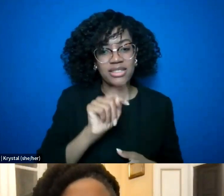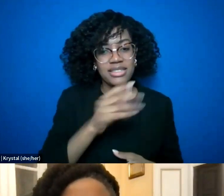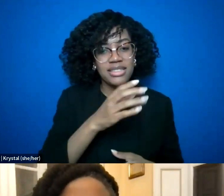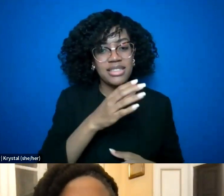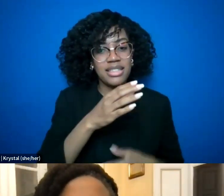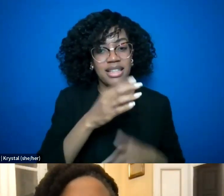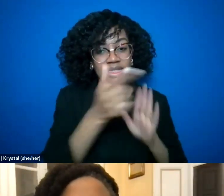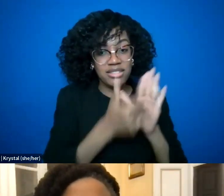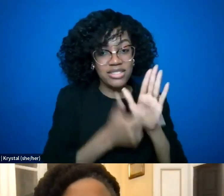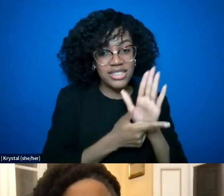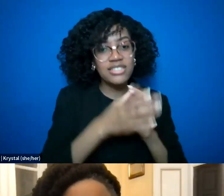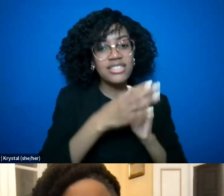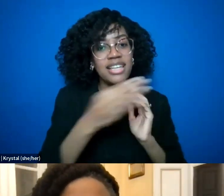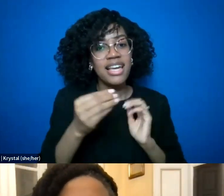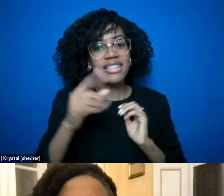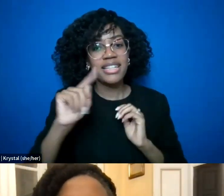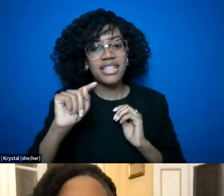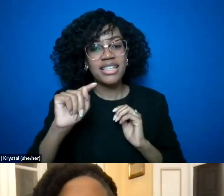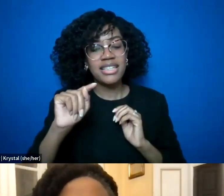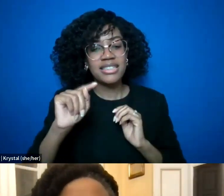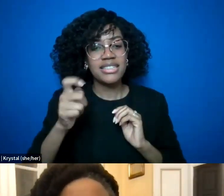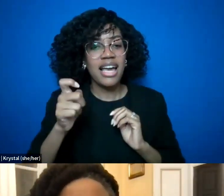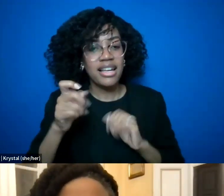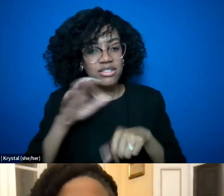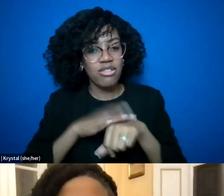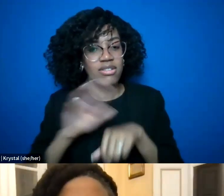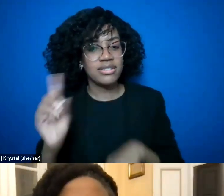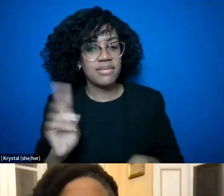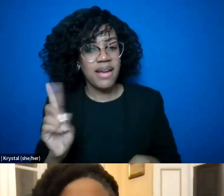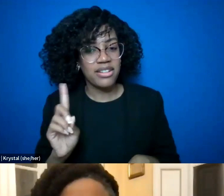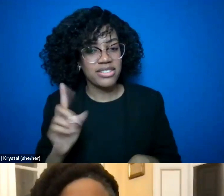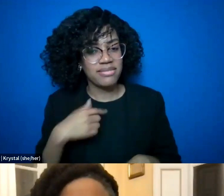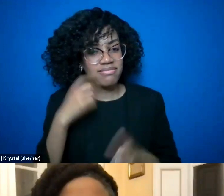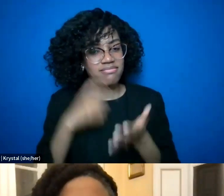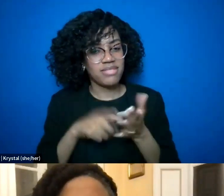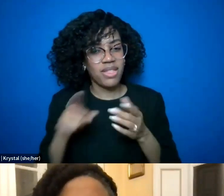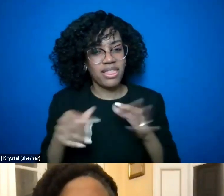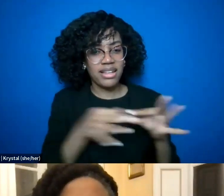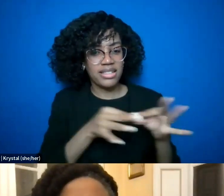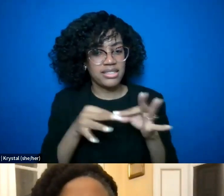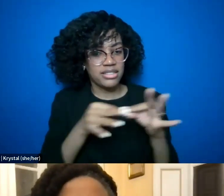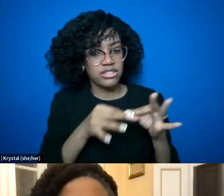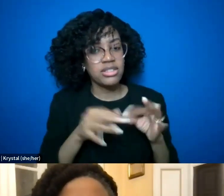connection, and what do you think we need to be doing at this time strategically?